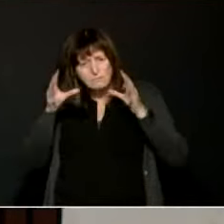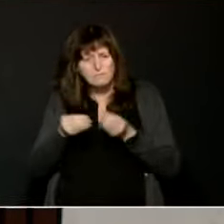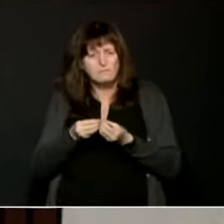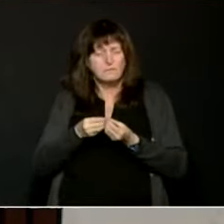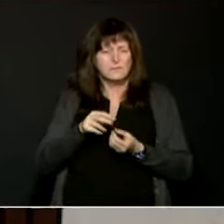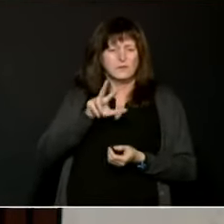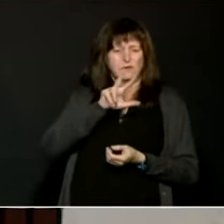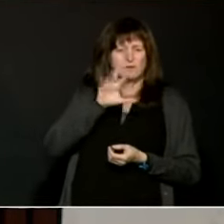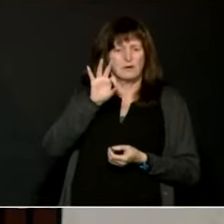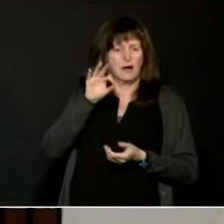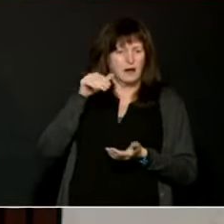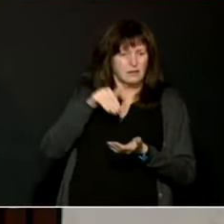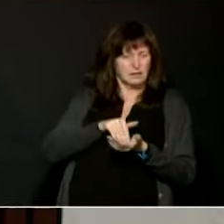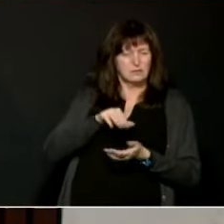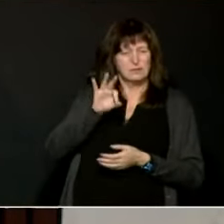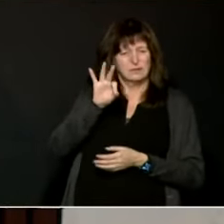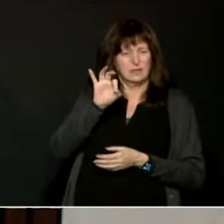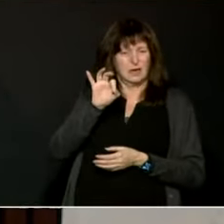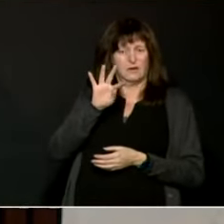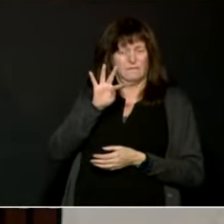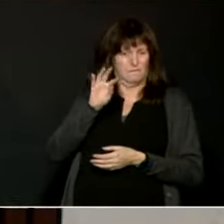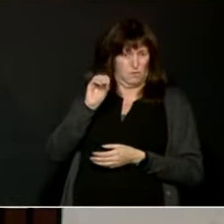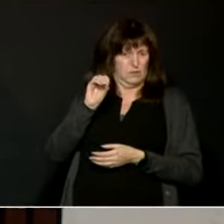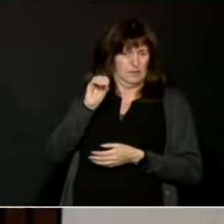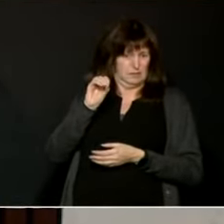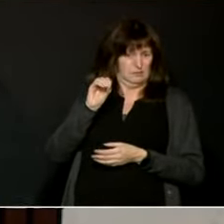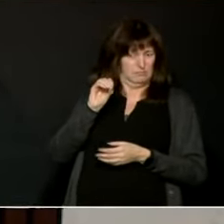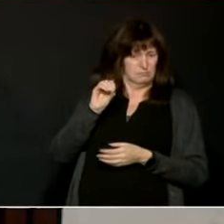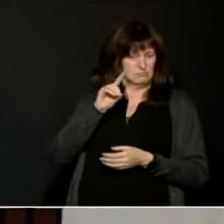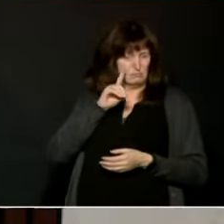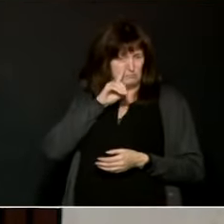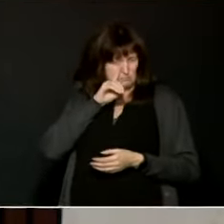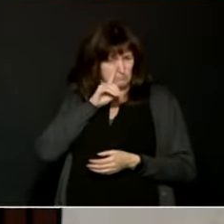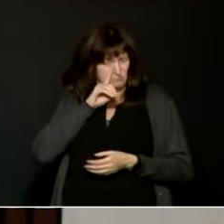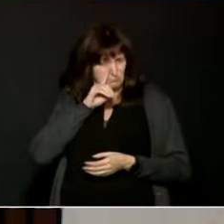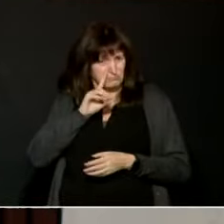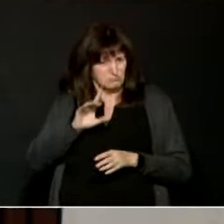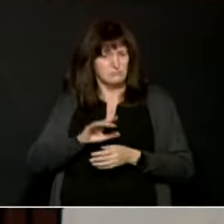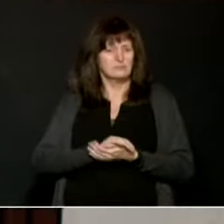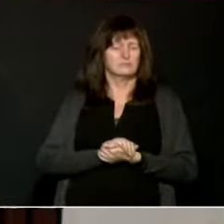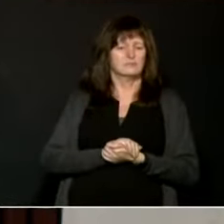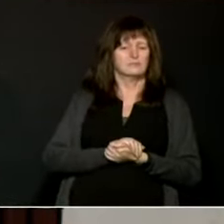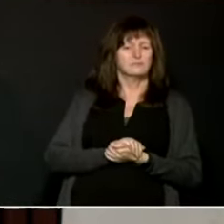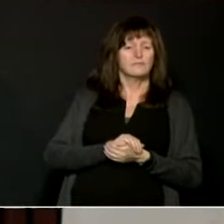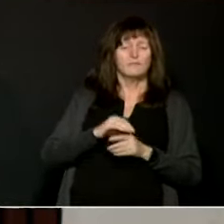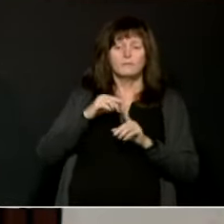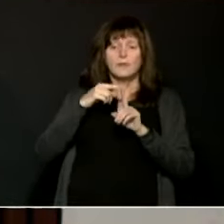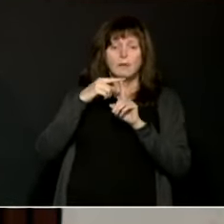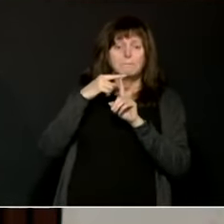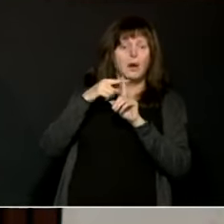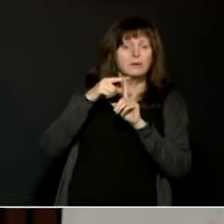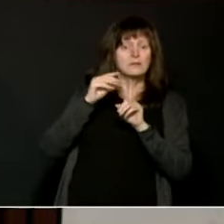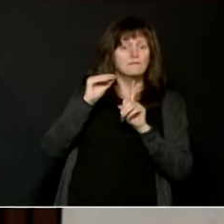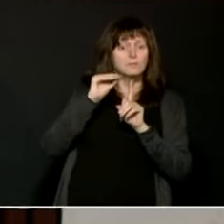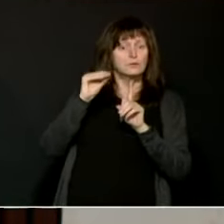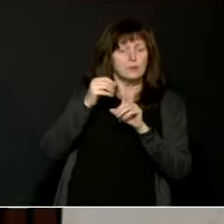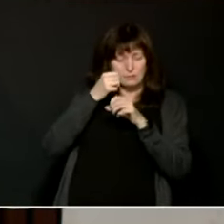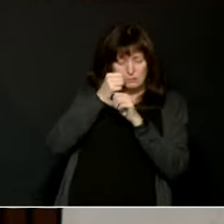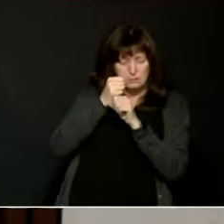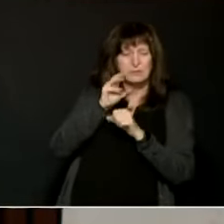39,470 tests that have been completed, with a percent positivity of 6.1%.